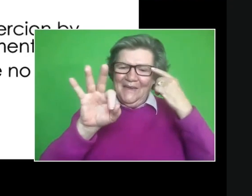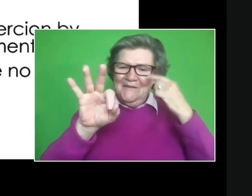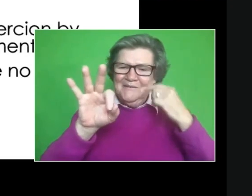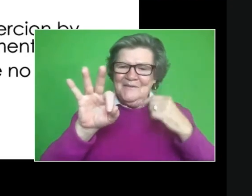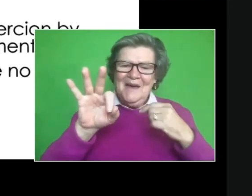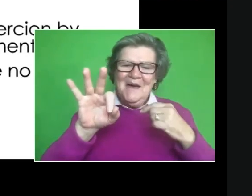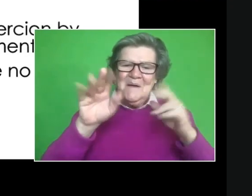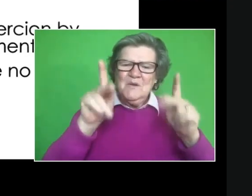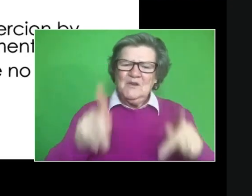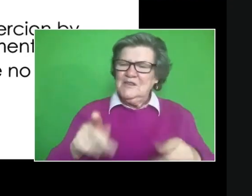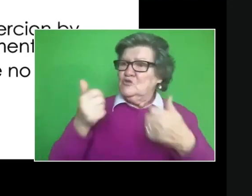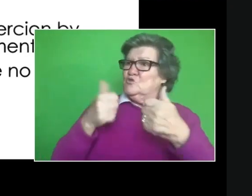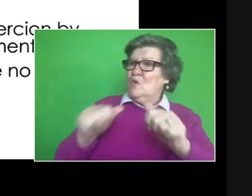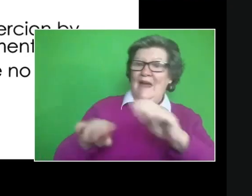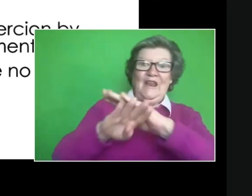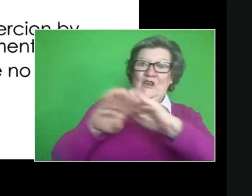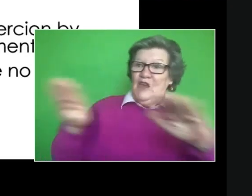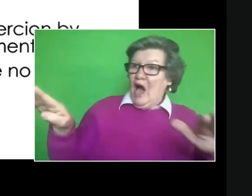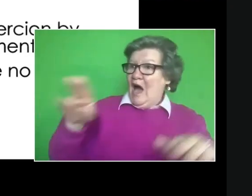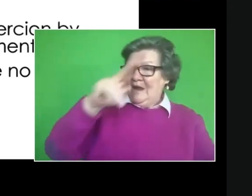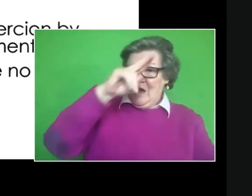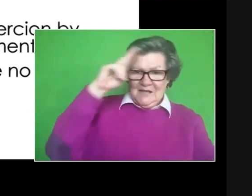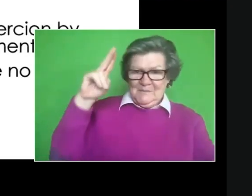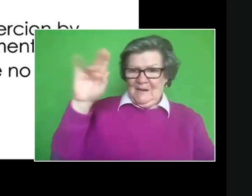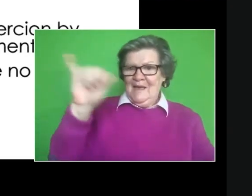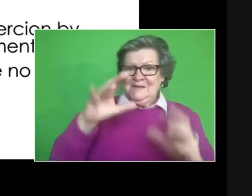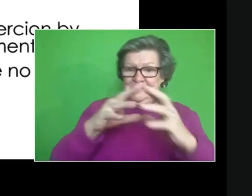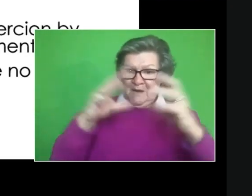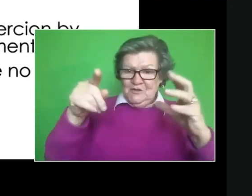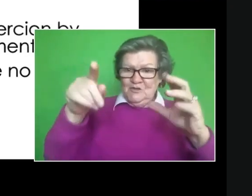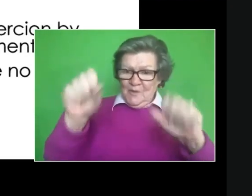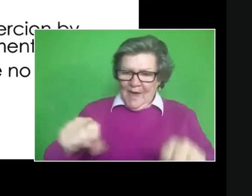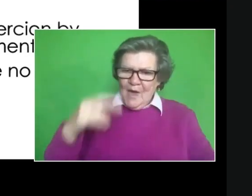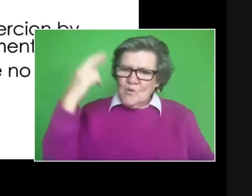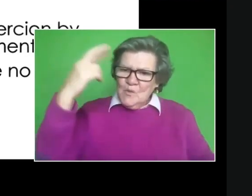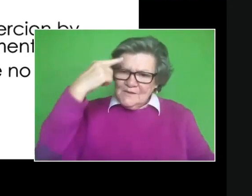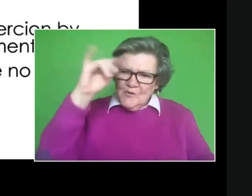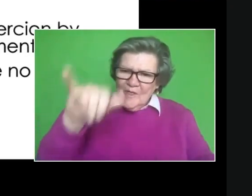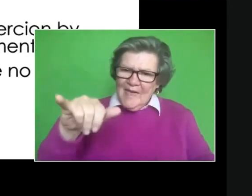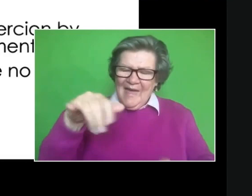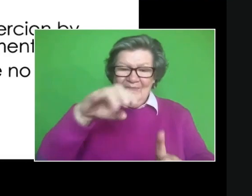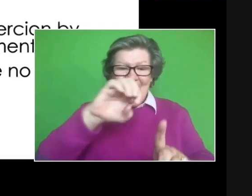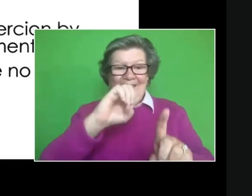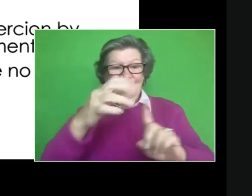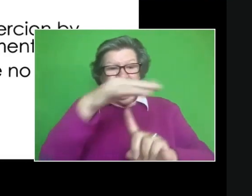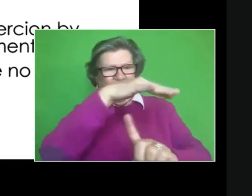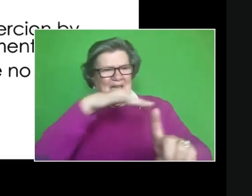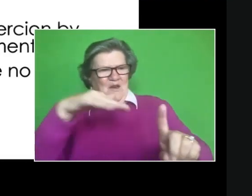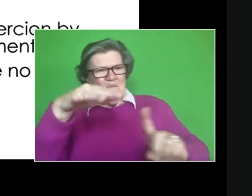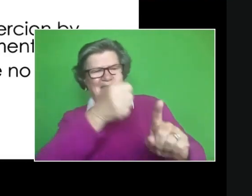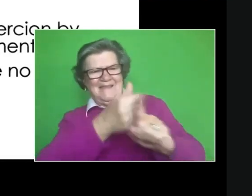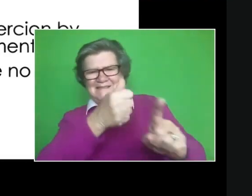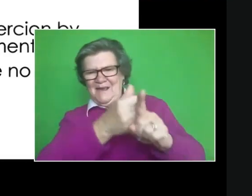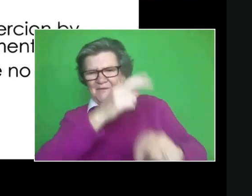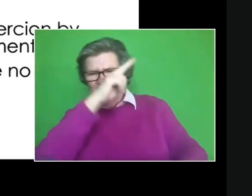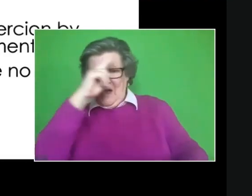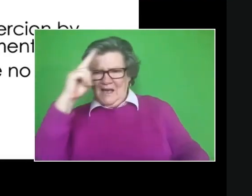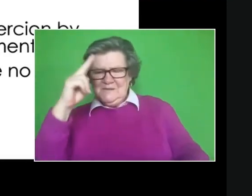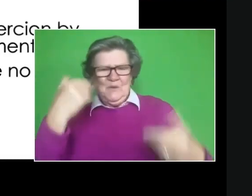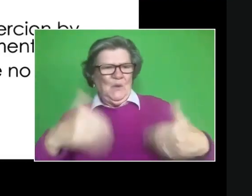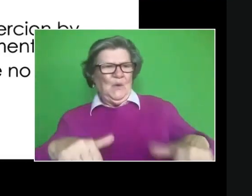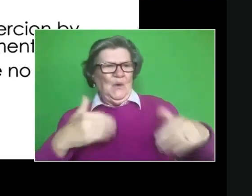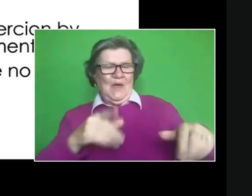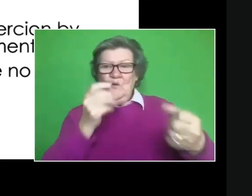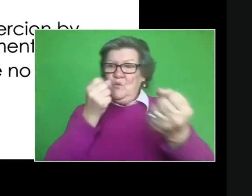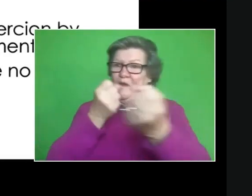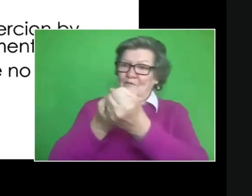not hospitalize as much as you can. And the reason for that is these environments themselves may be really reinforcing for that very behavior that we're